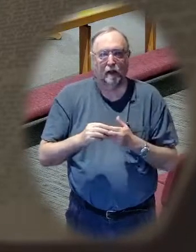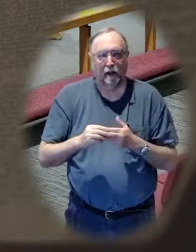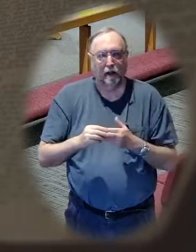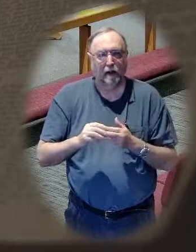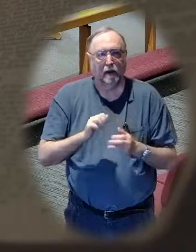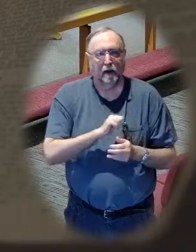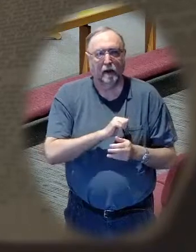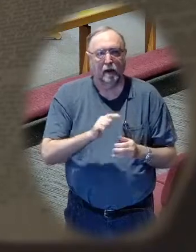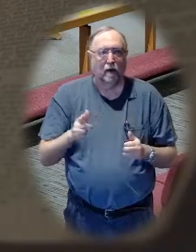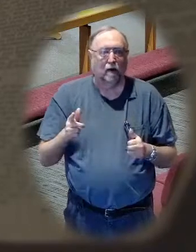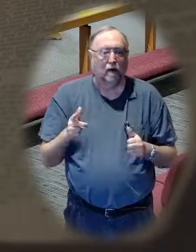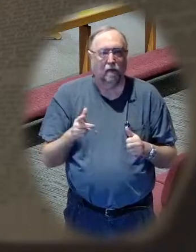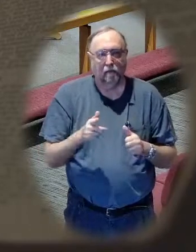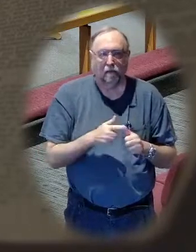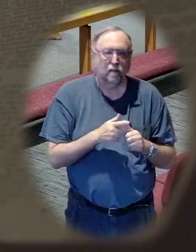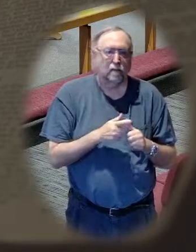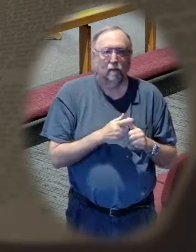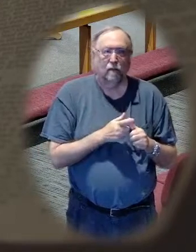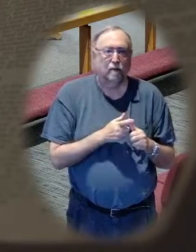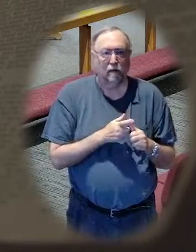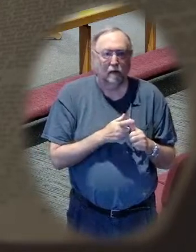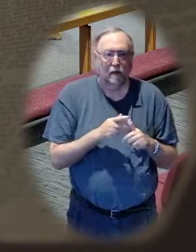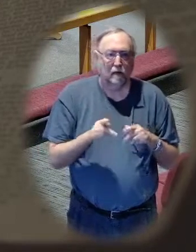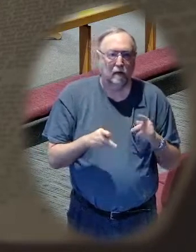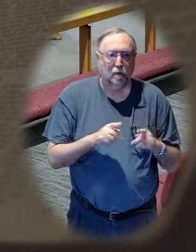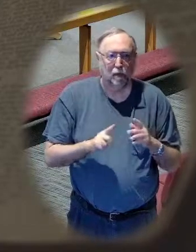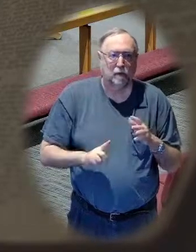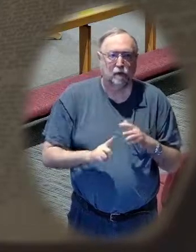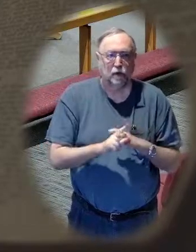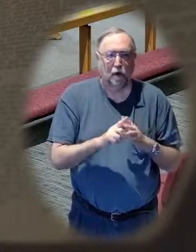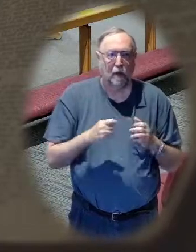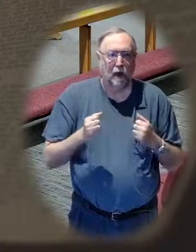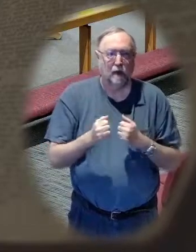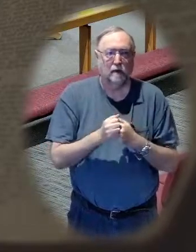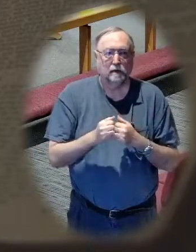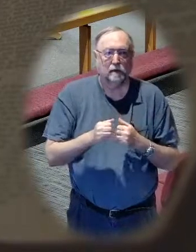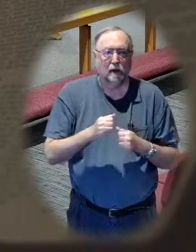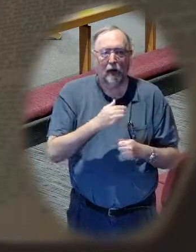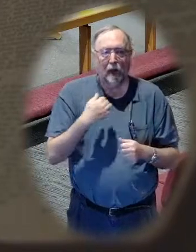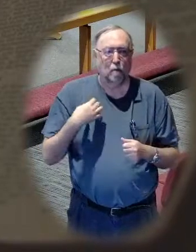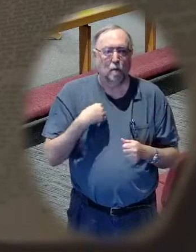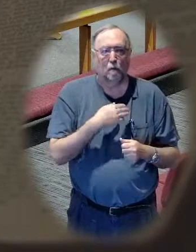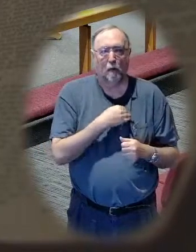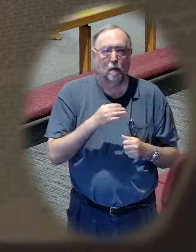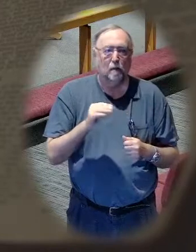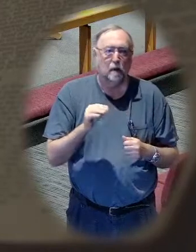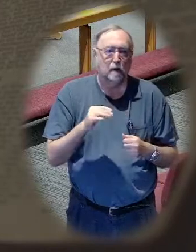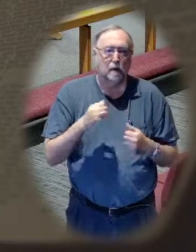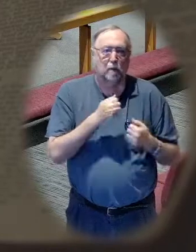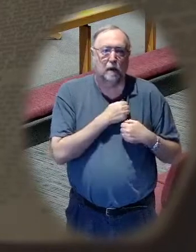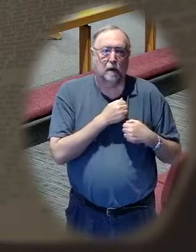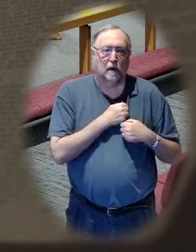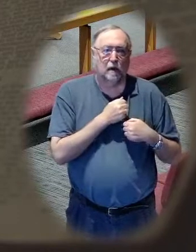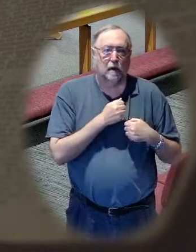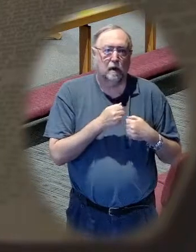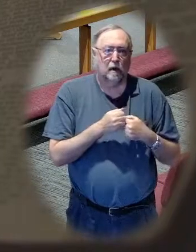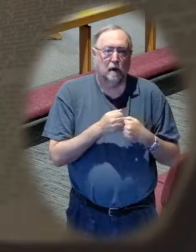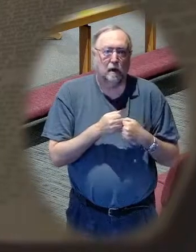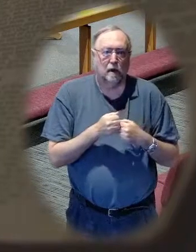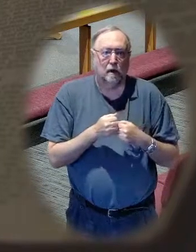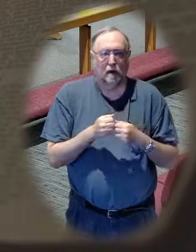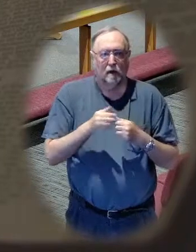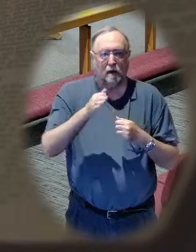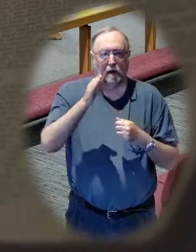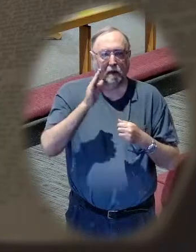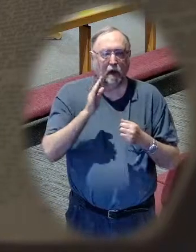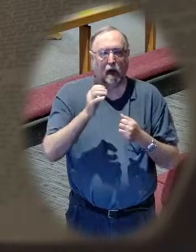all first responders and members of the military as they carry out their duties to protect and to serve. O God of